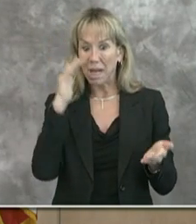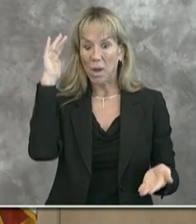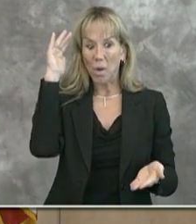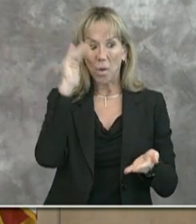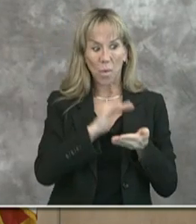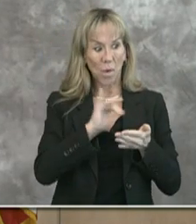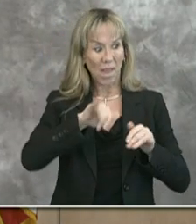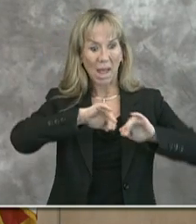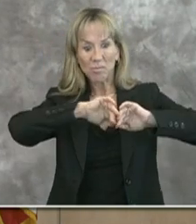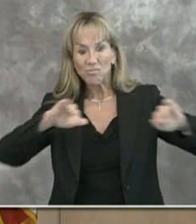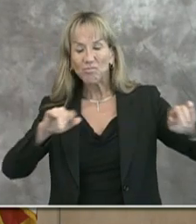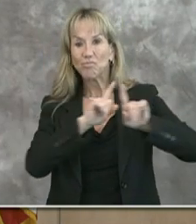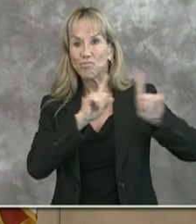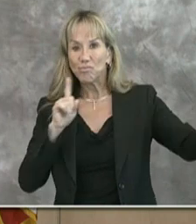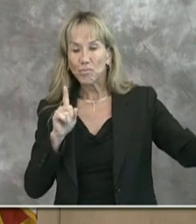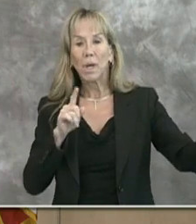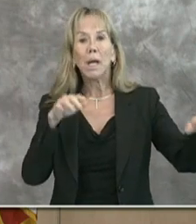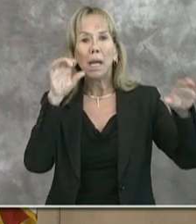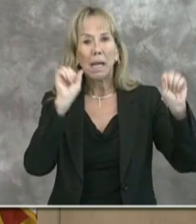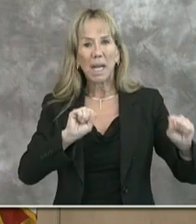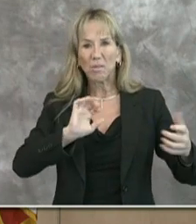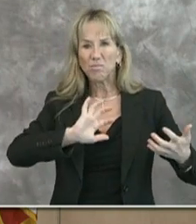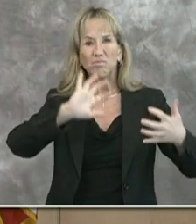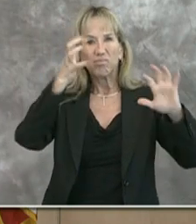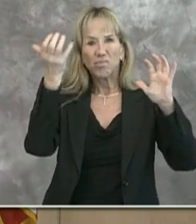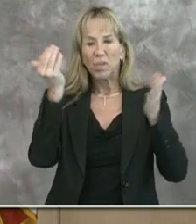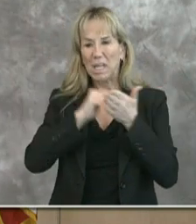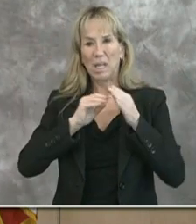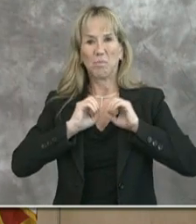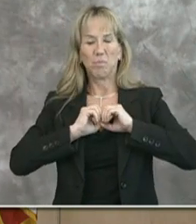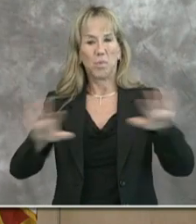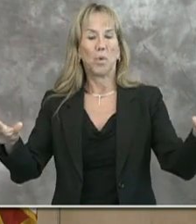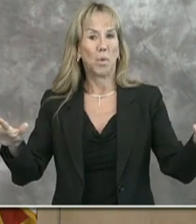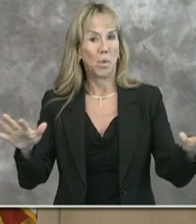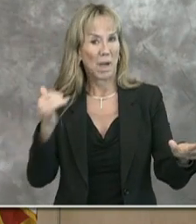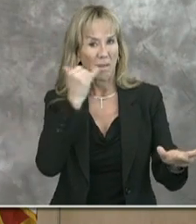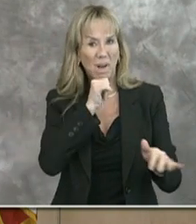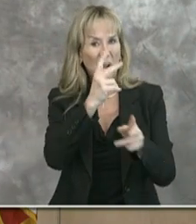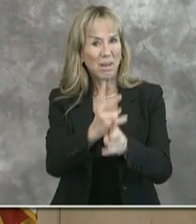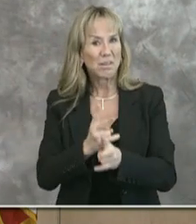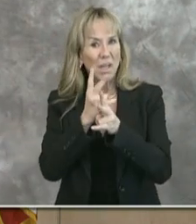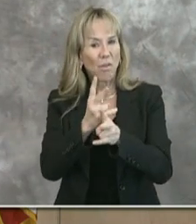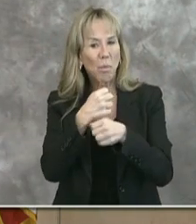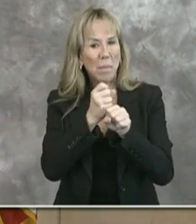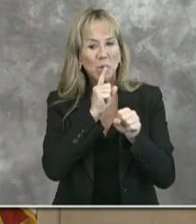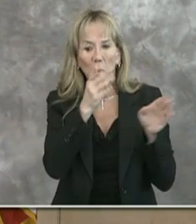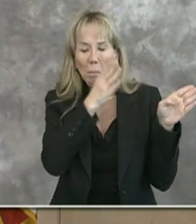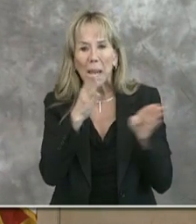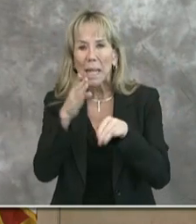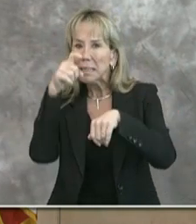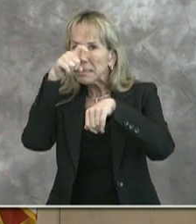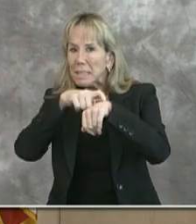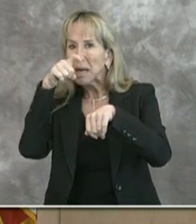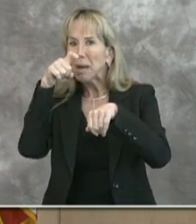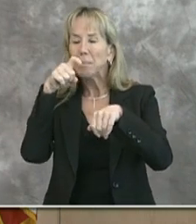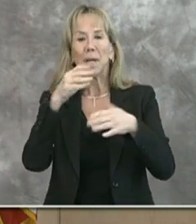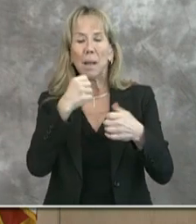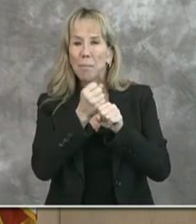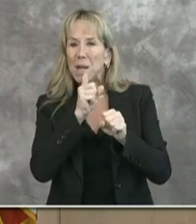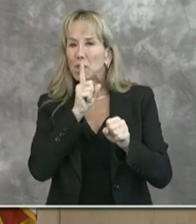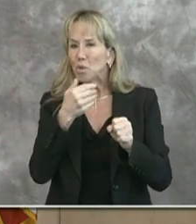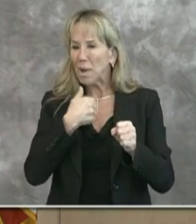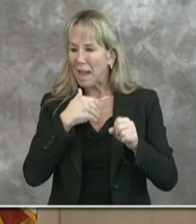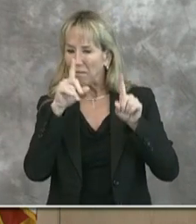had if it is not done very carefully. If it is not done at the appropriate time, if it doesn't have the right triggers and test